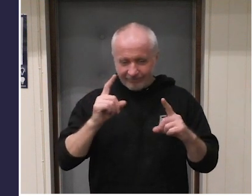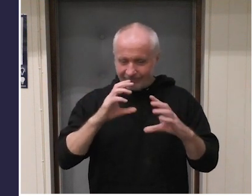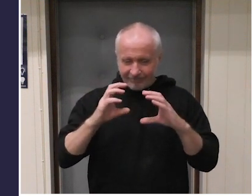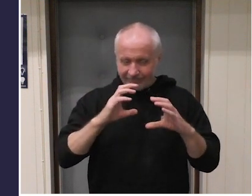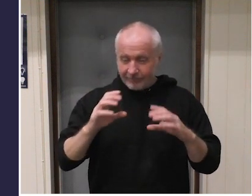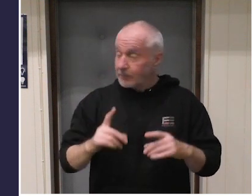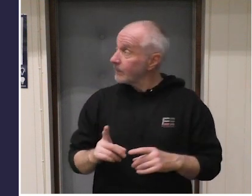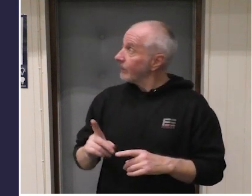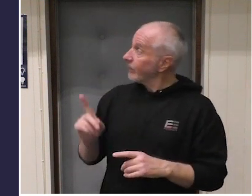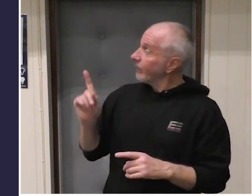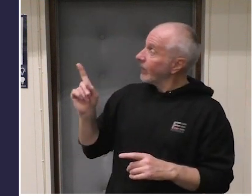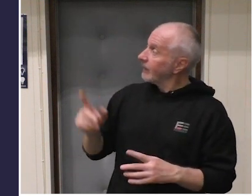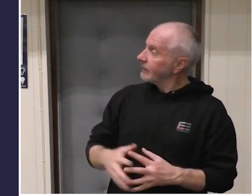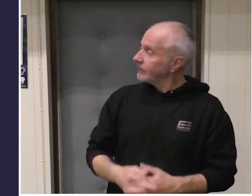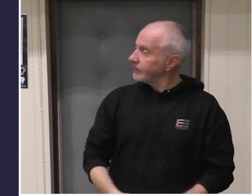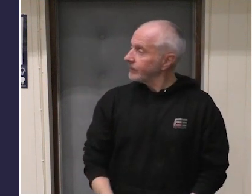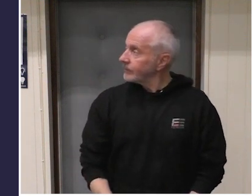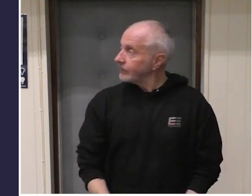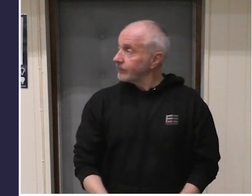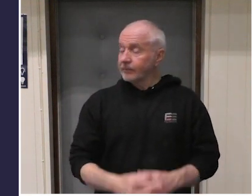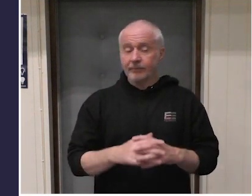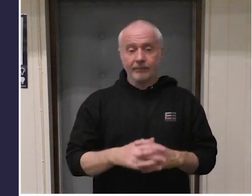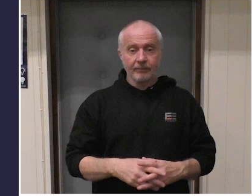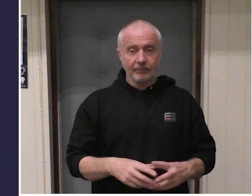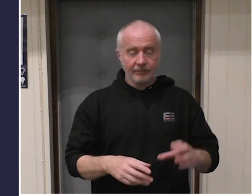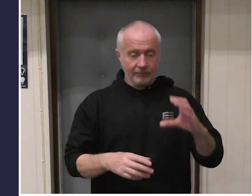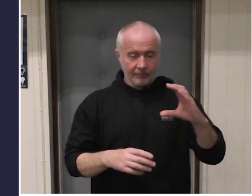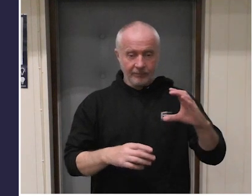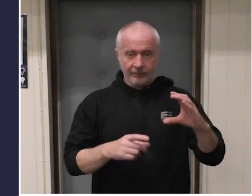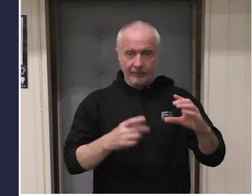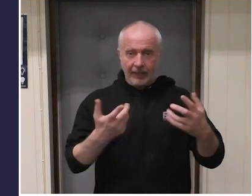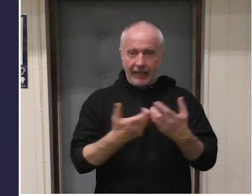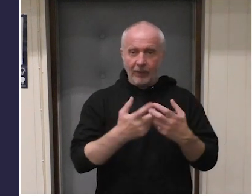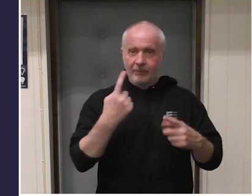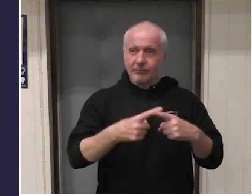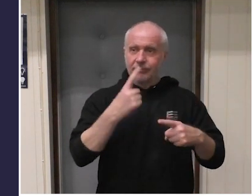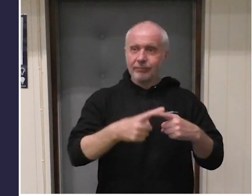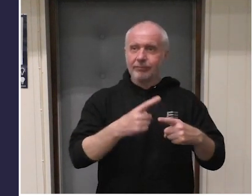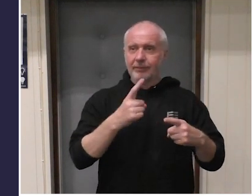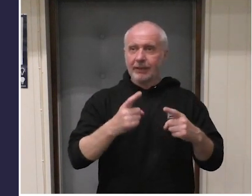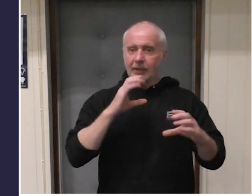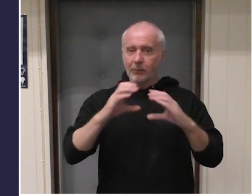his crowning achievement was to show that there's a speed limit to how fast we can communicate across this channel.